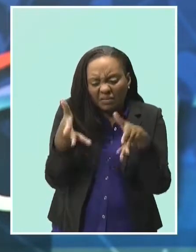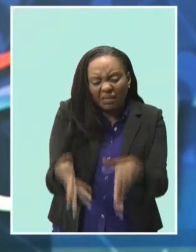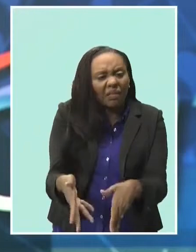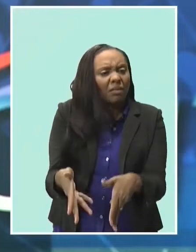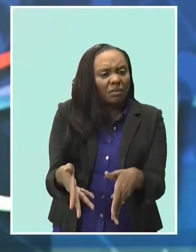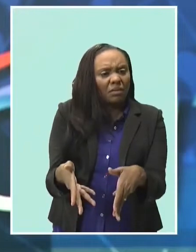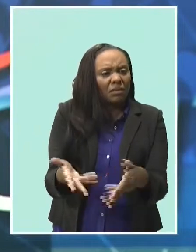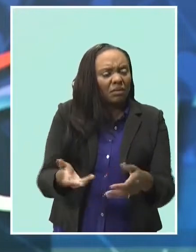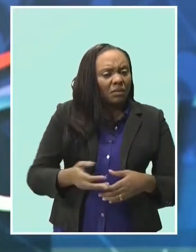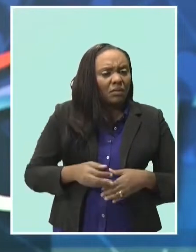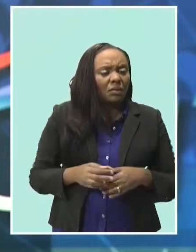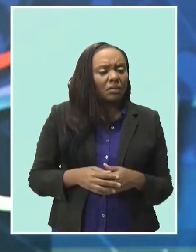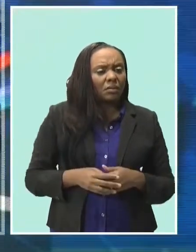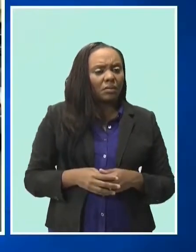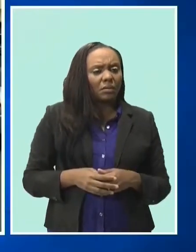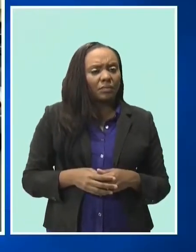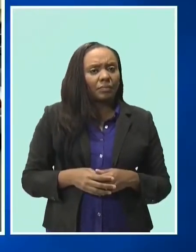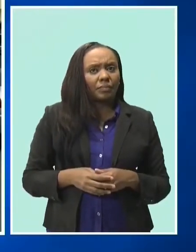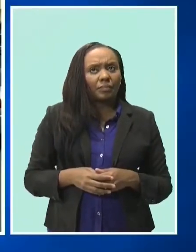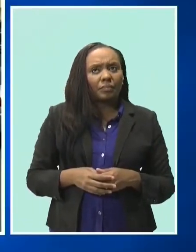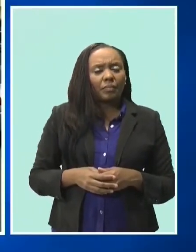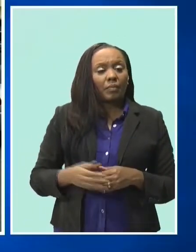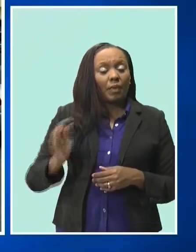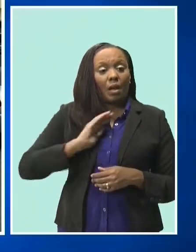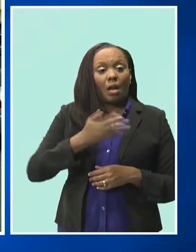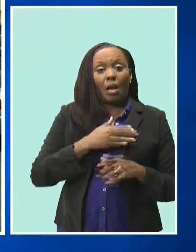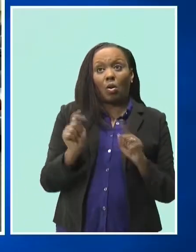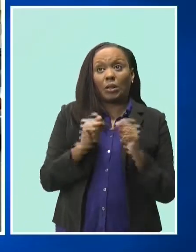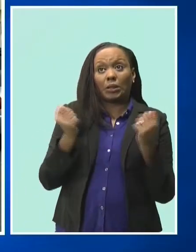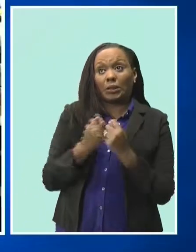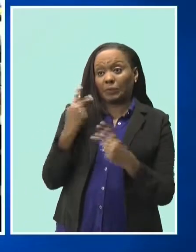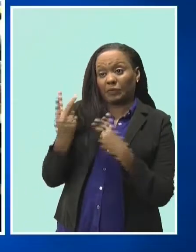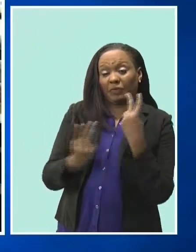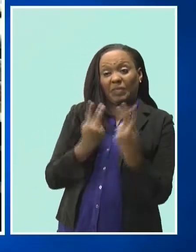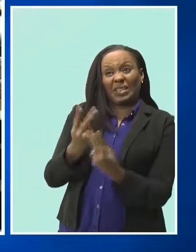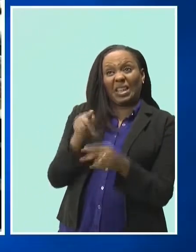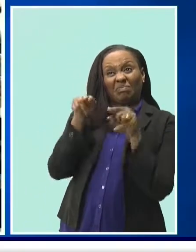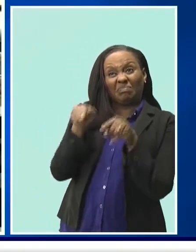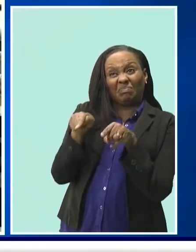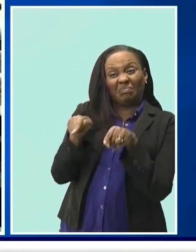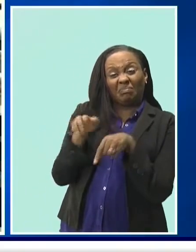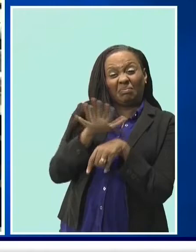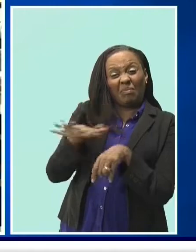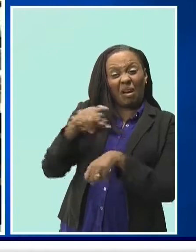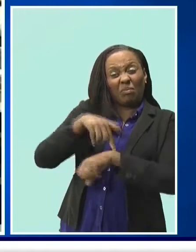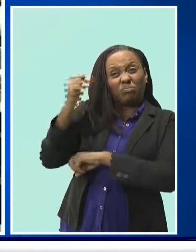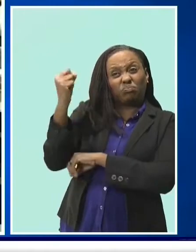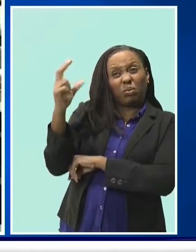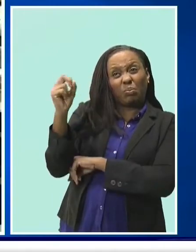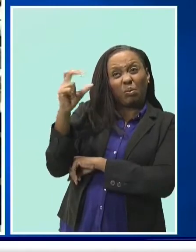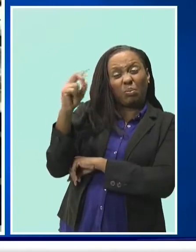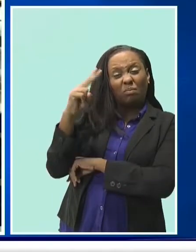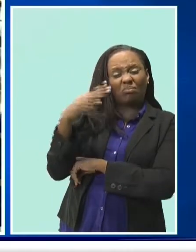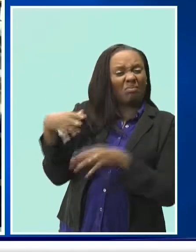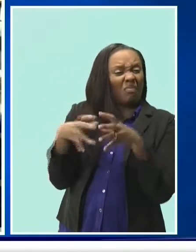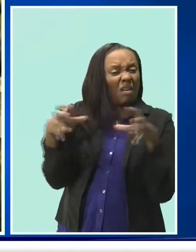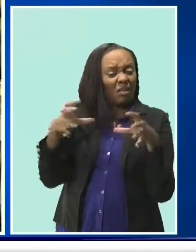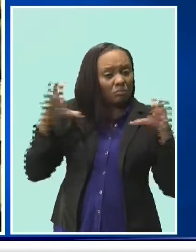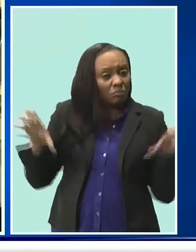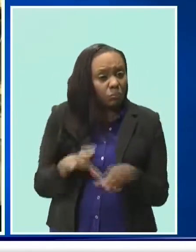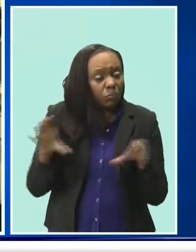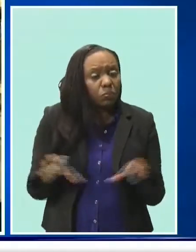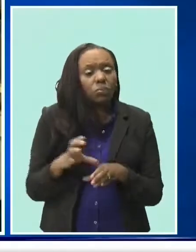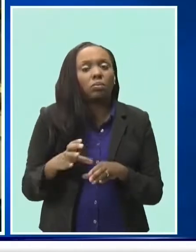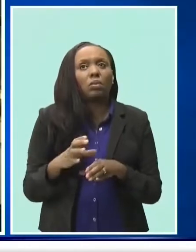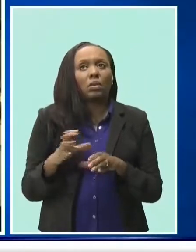more. When our CBC team visited the Bridgetown Fisheries Complex around midday, there was lots of activity within